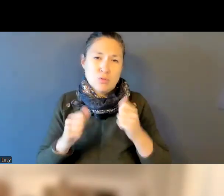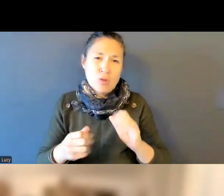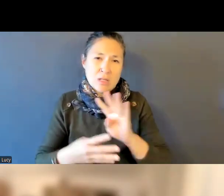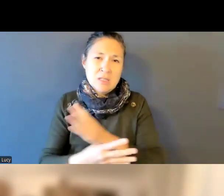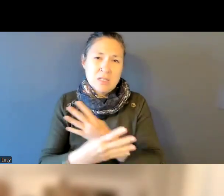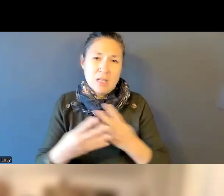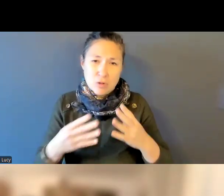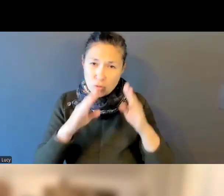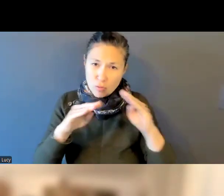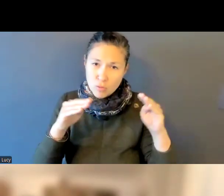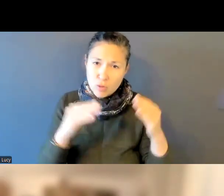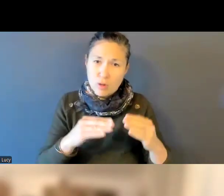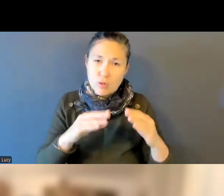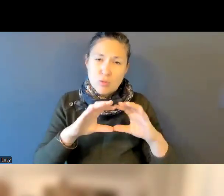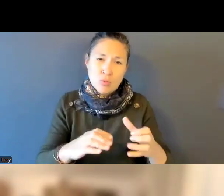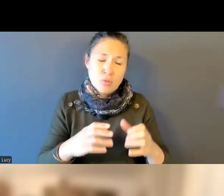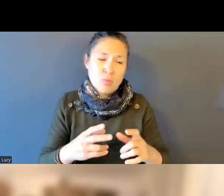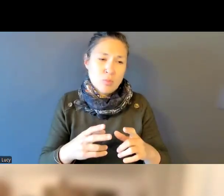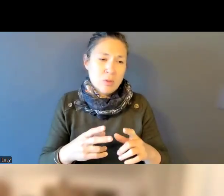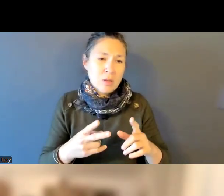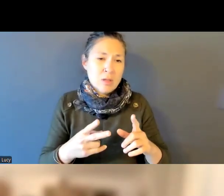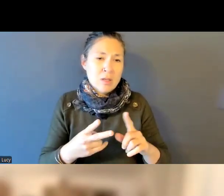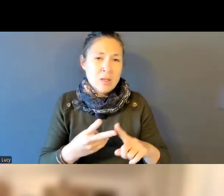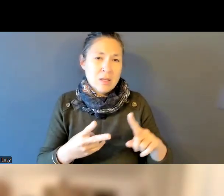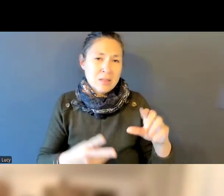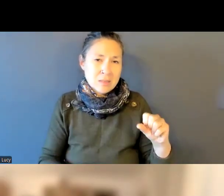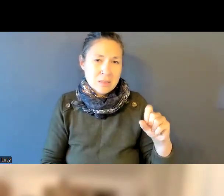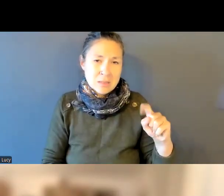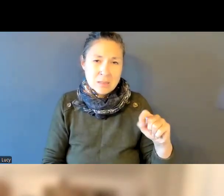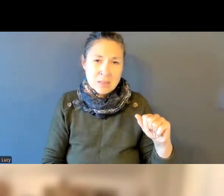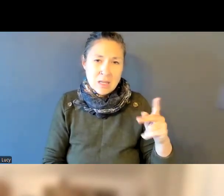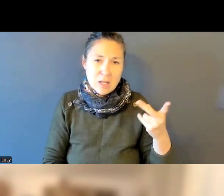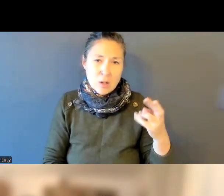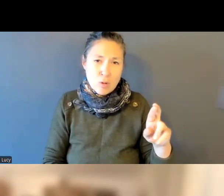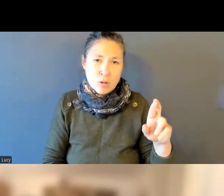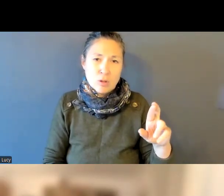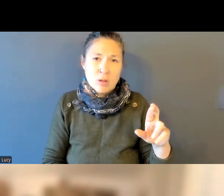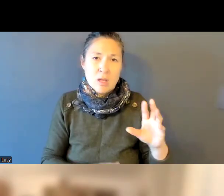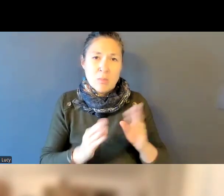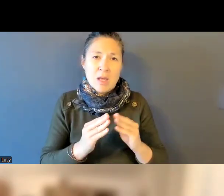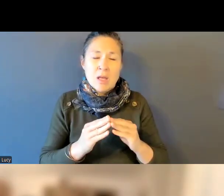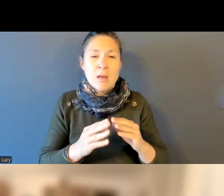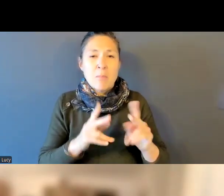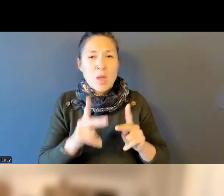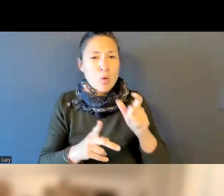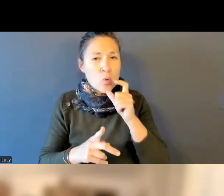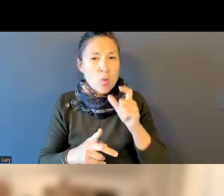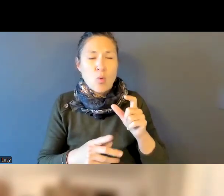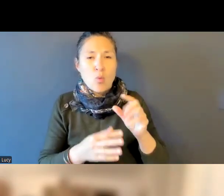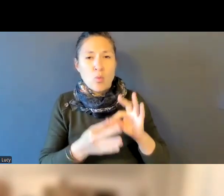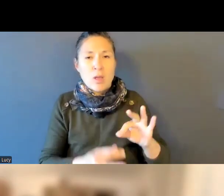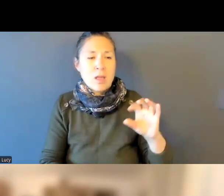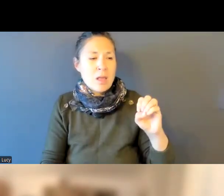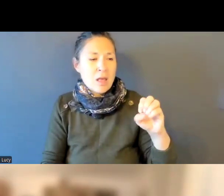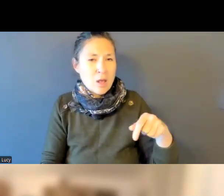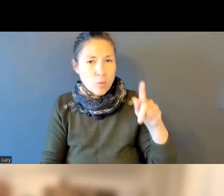focus groups and stakeholder meetings with largely equity-related stakeholders, so CAP agencies